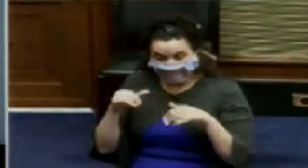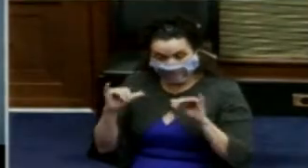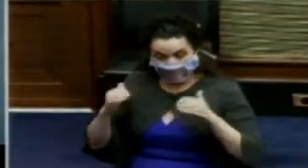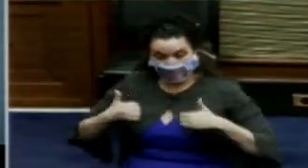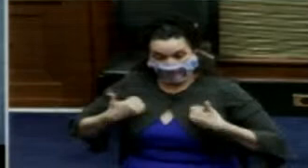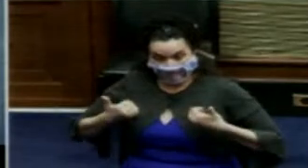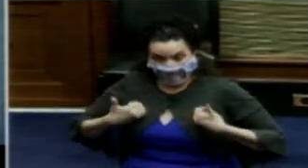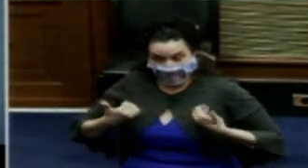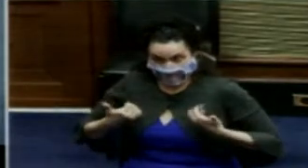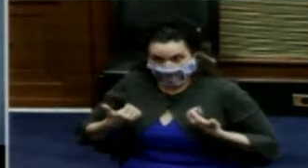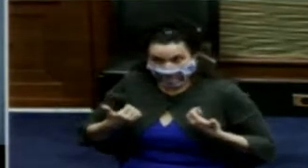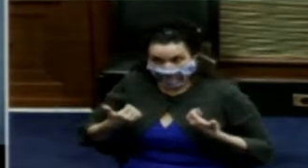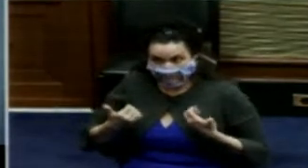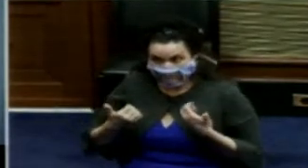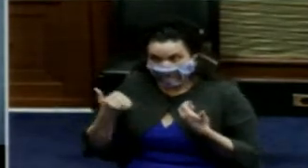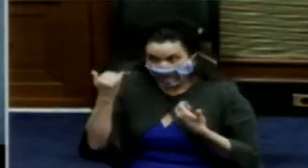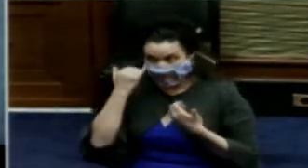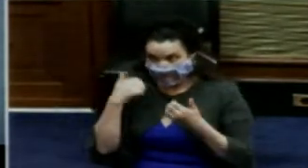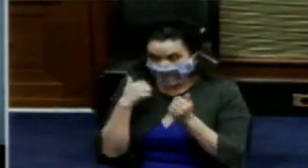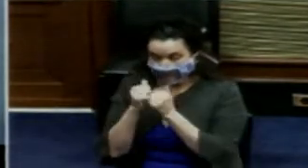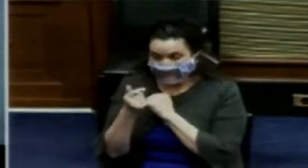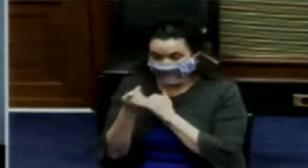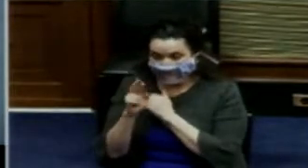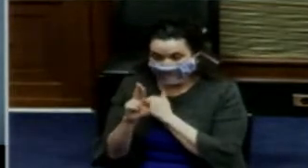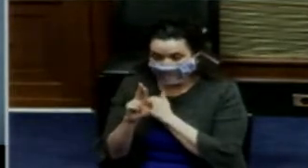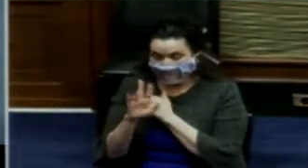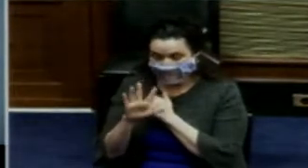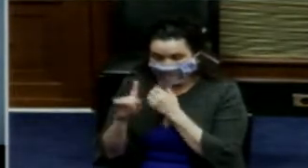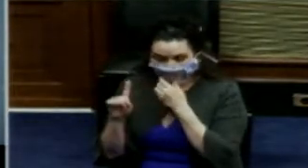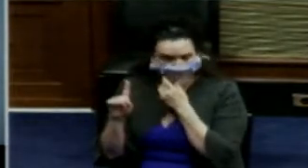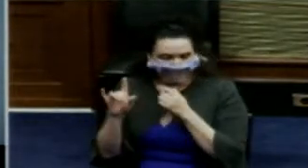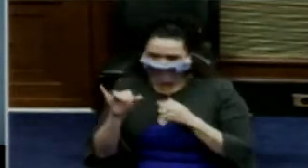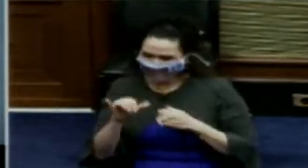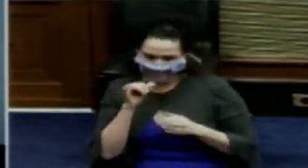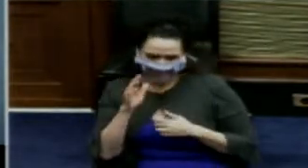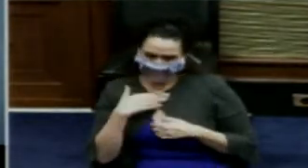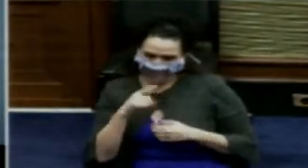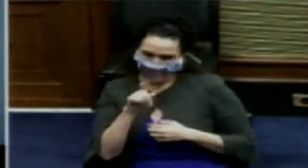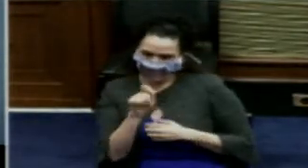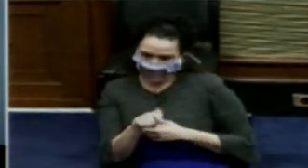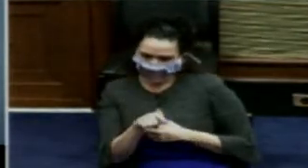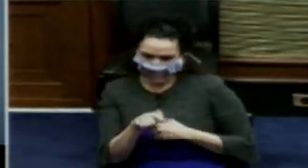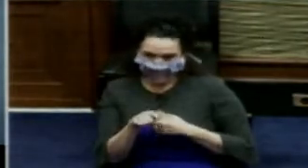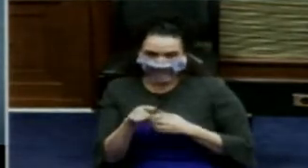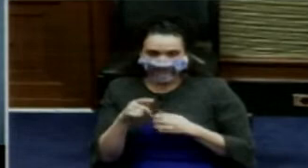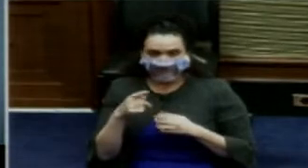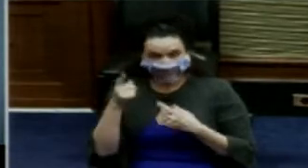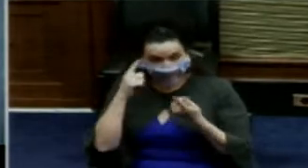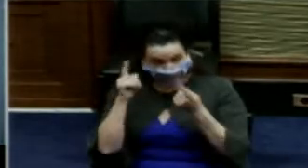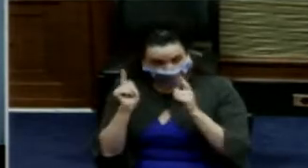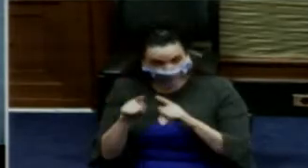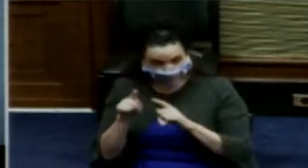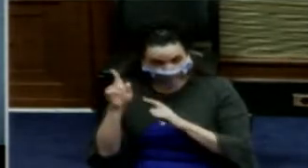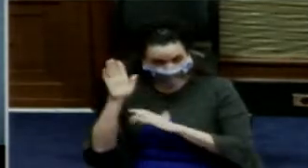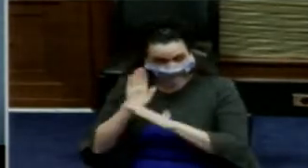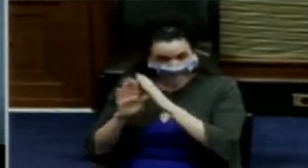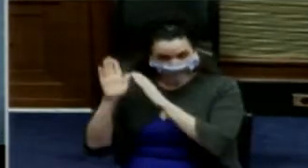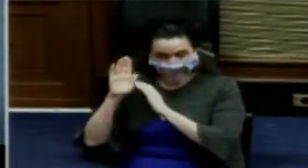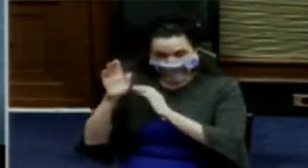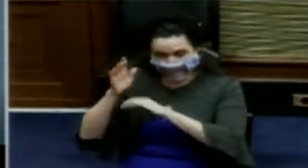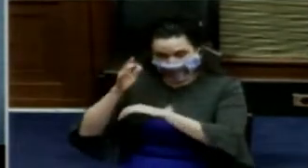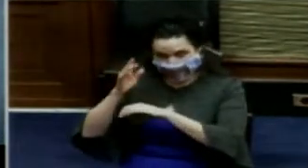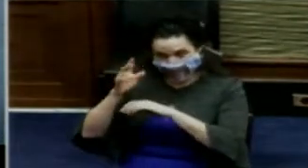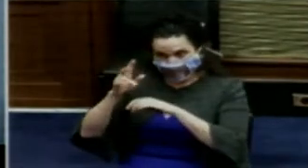question. My question is not the size of it. My question was, do you agree that the founders' original intent was to